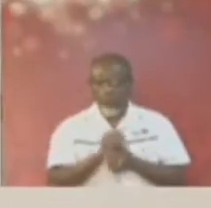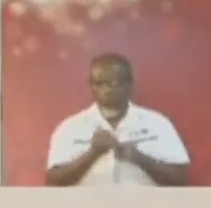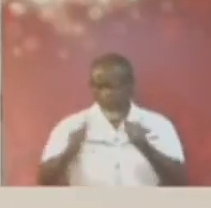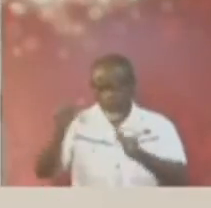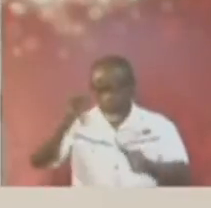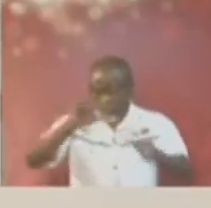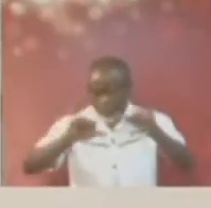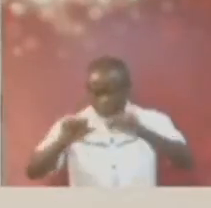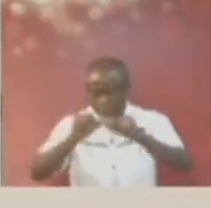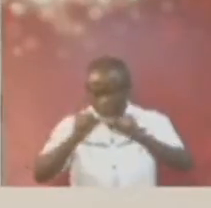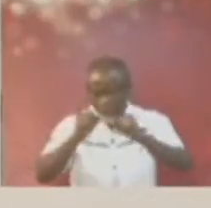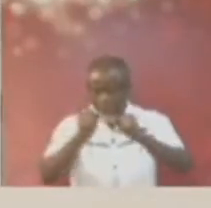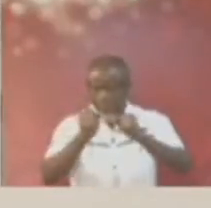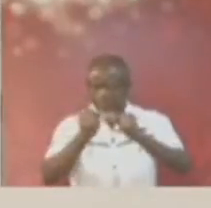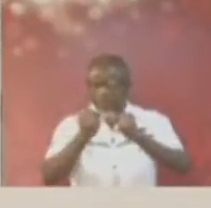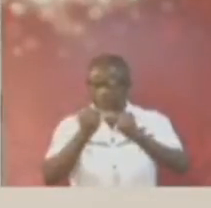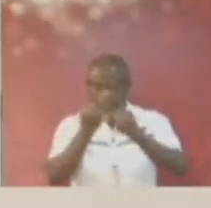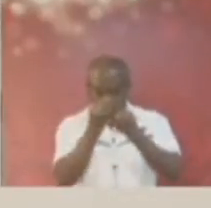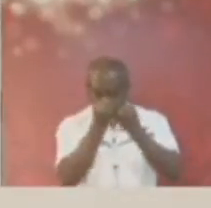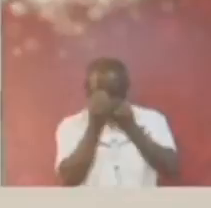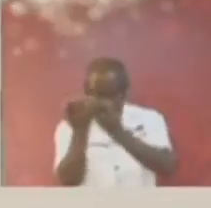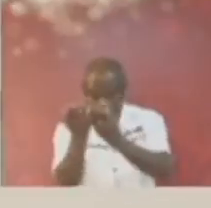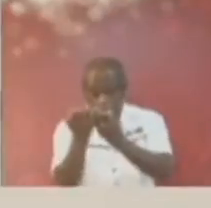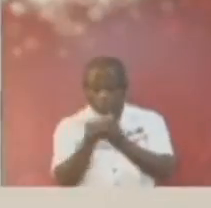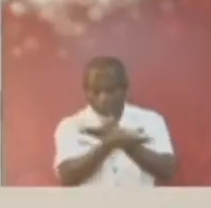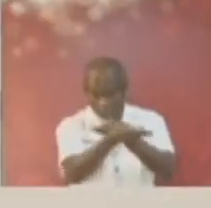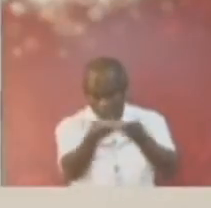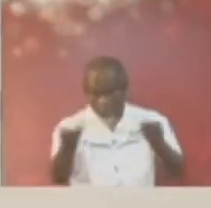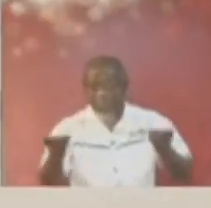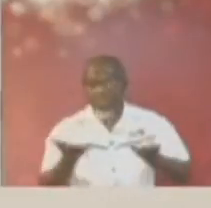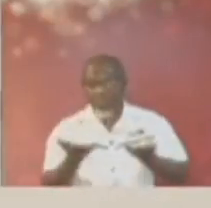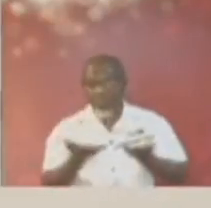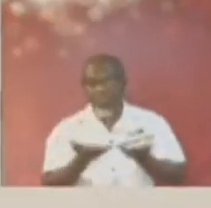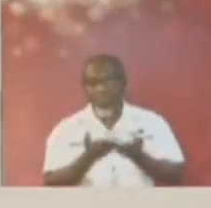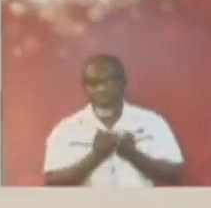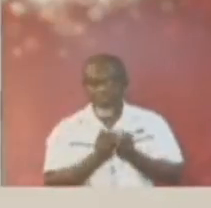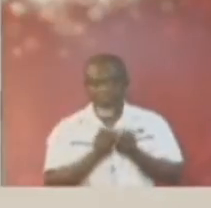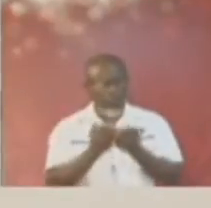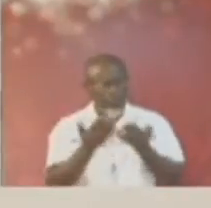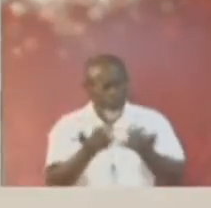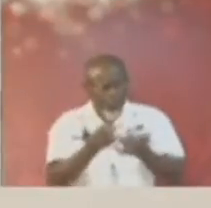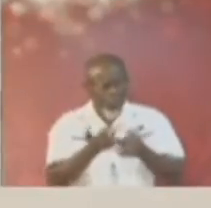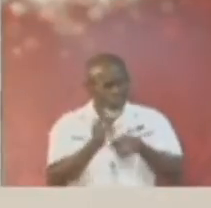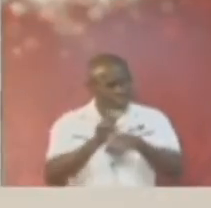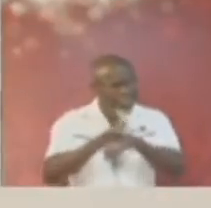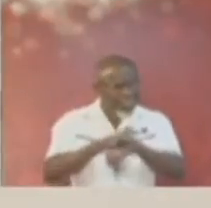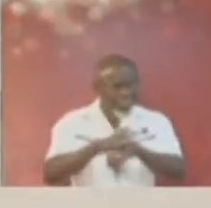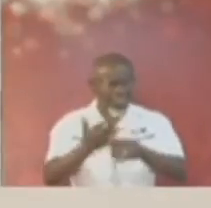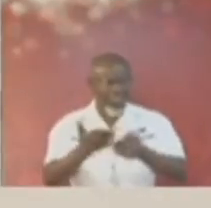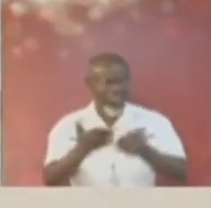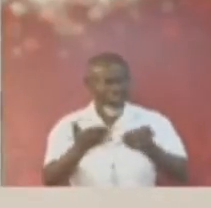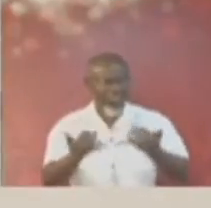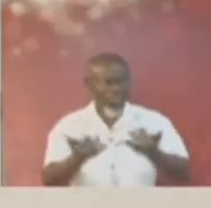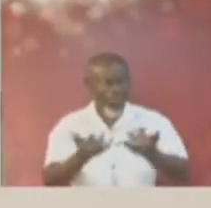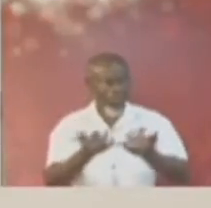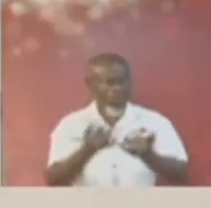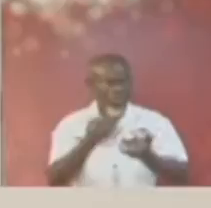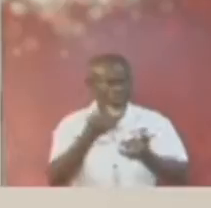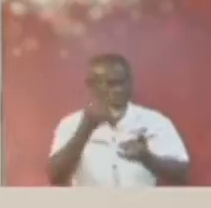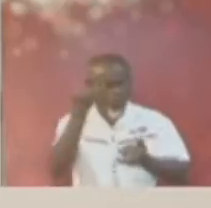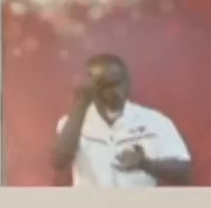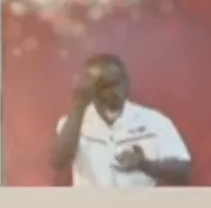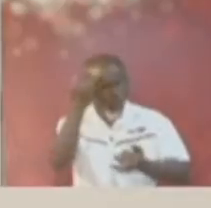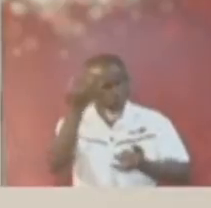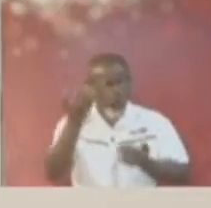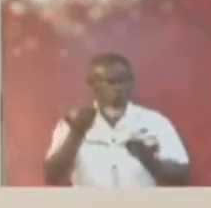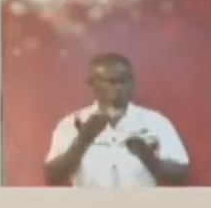but we do still advise that it's very early in the process, and it's early in the process for a number of reasons, including a small number of outcomes